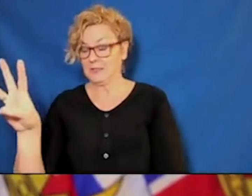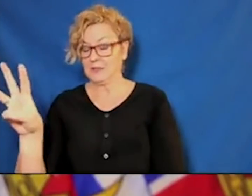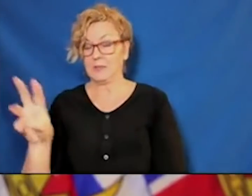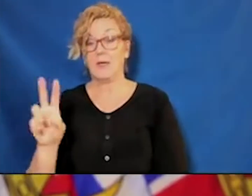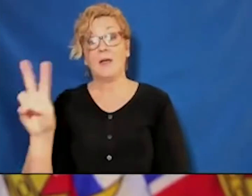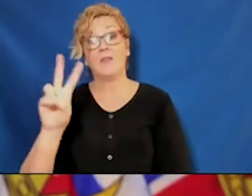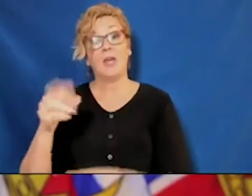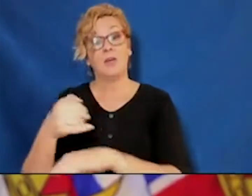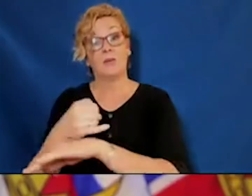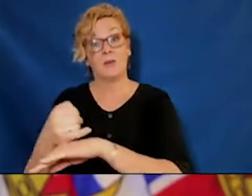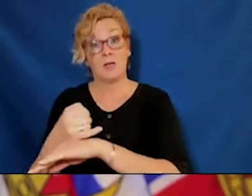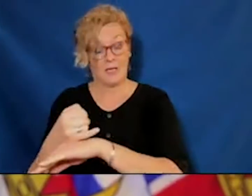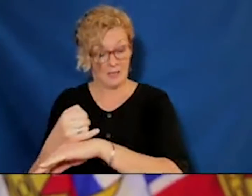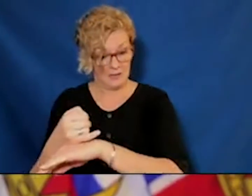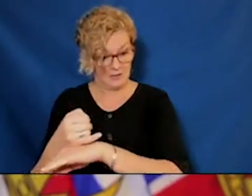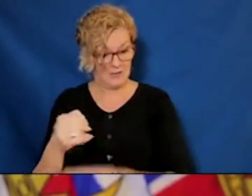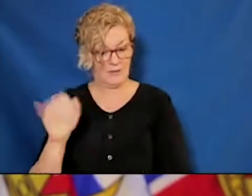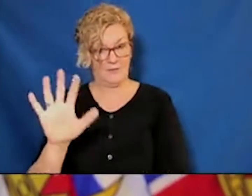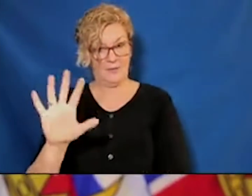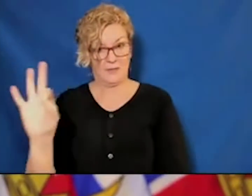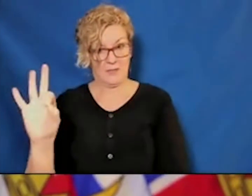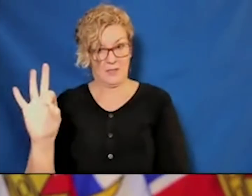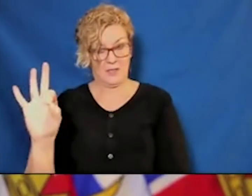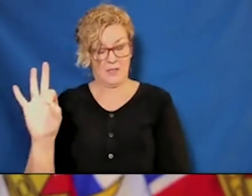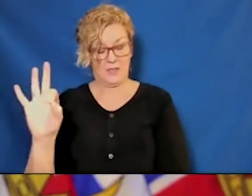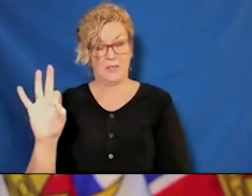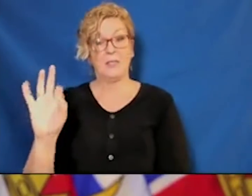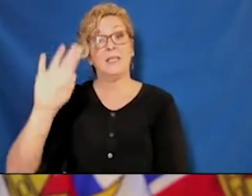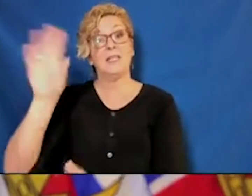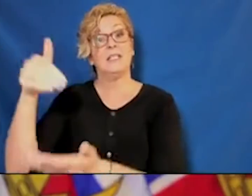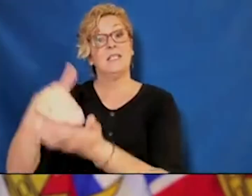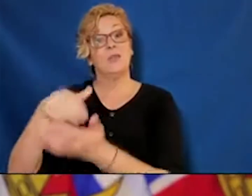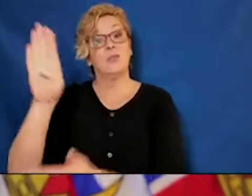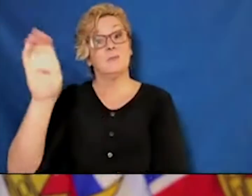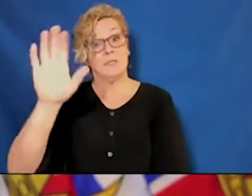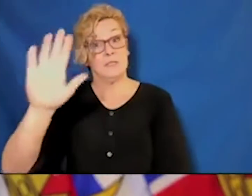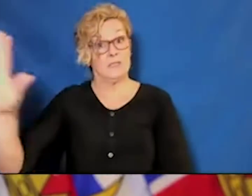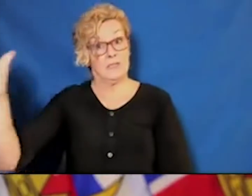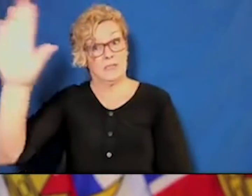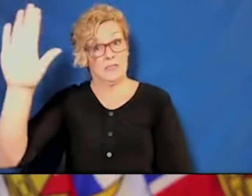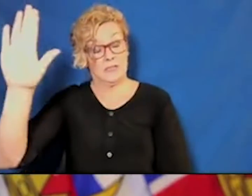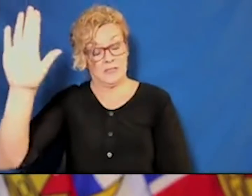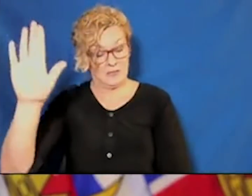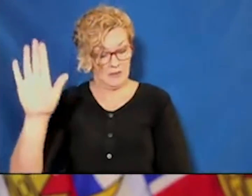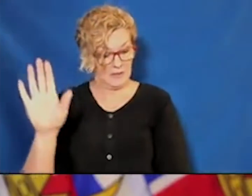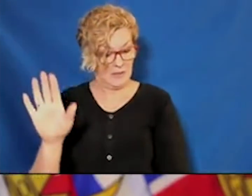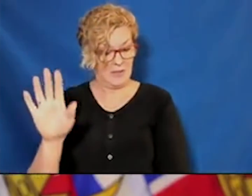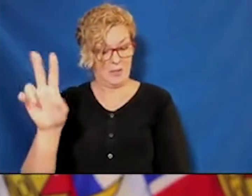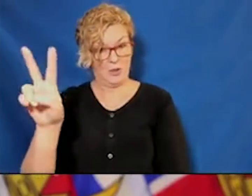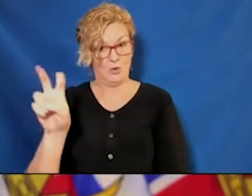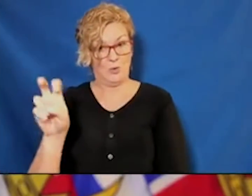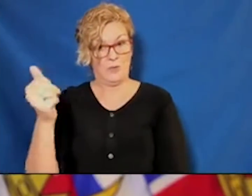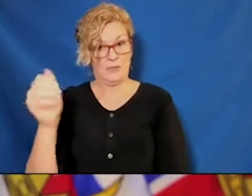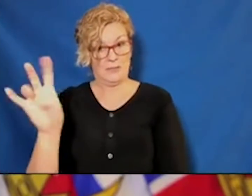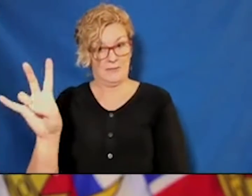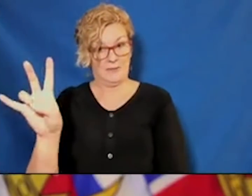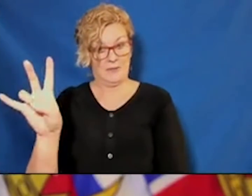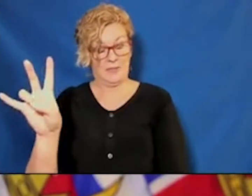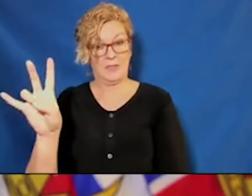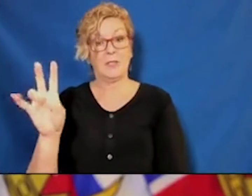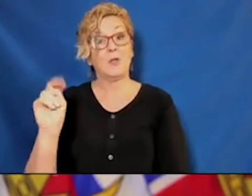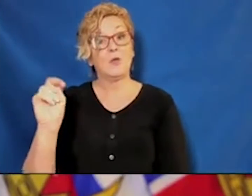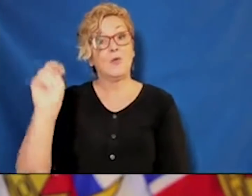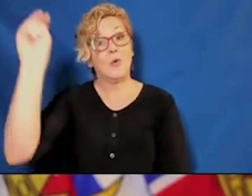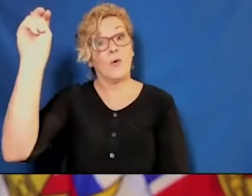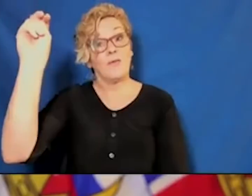on Vancouver Island, 217 people in the Interior Health Region, 173 people in the